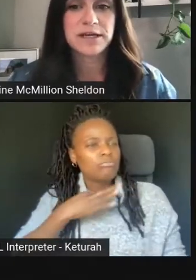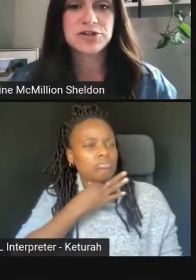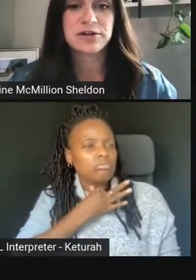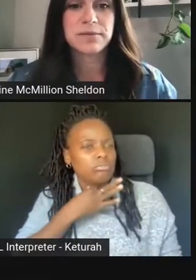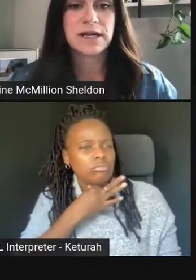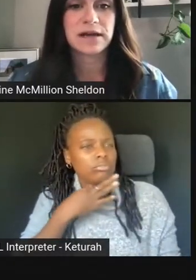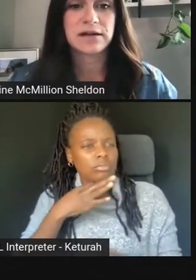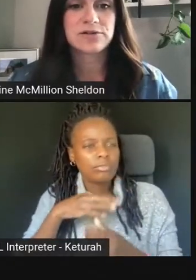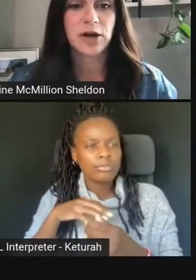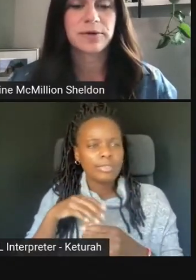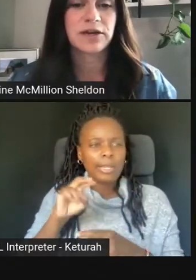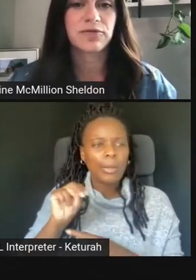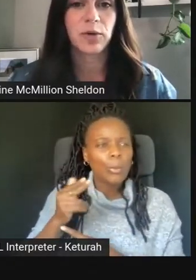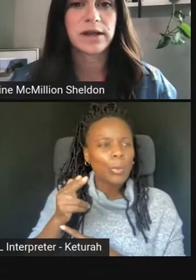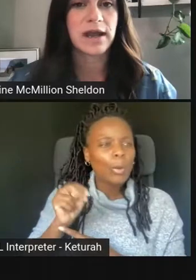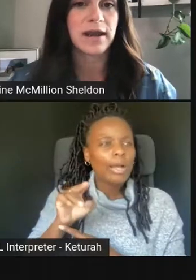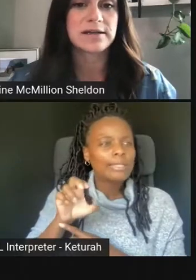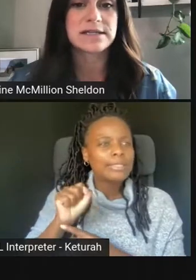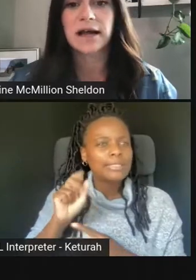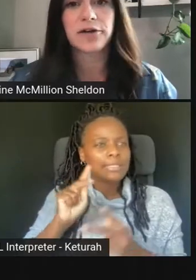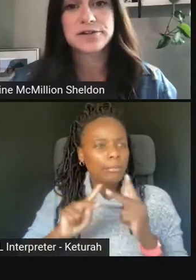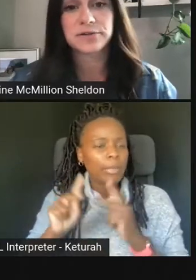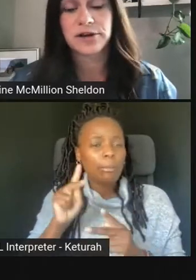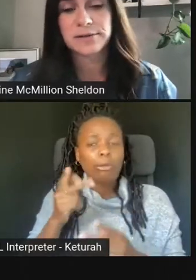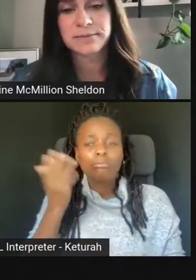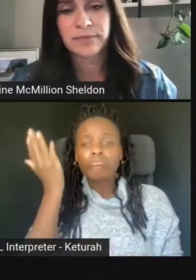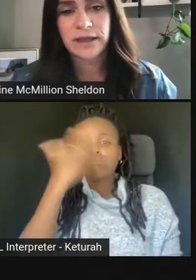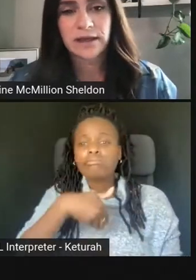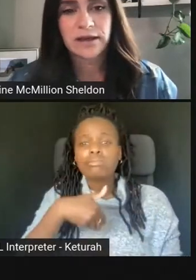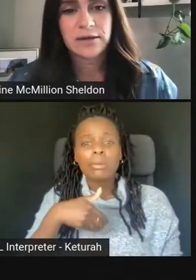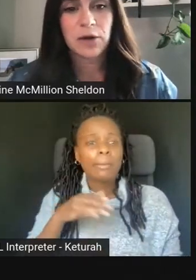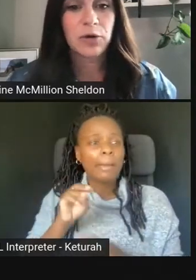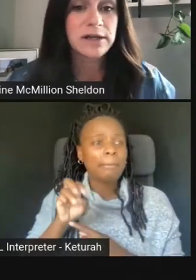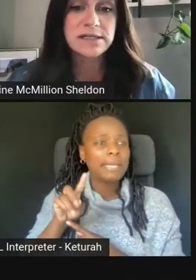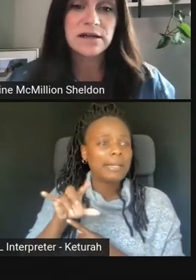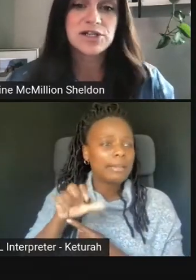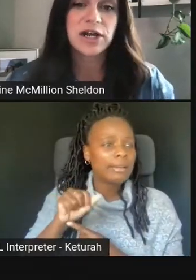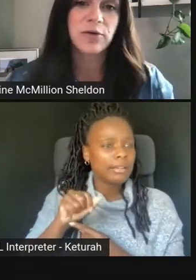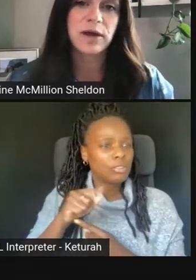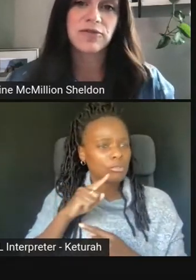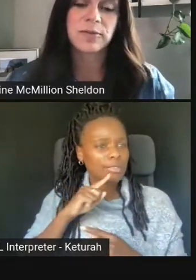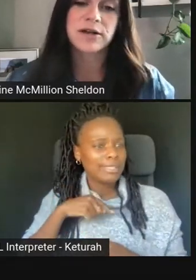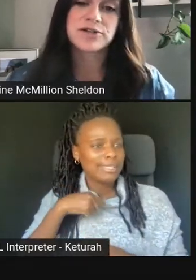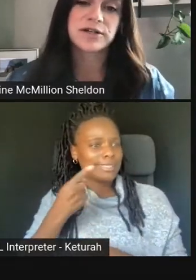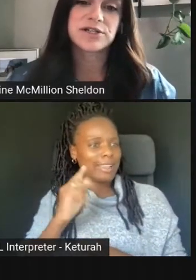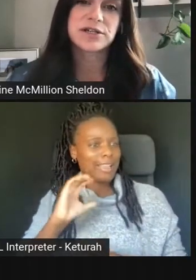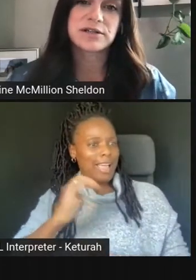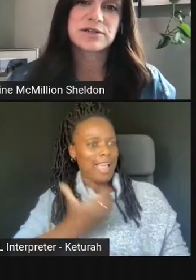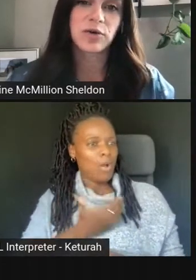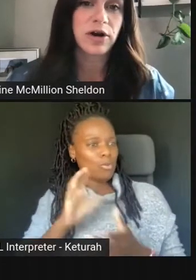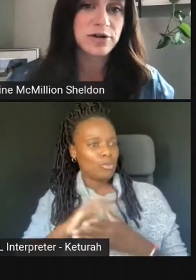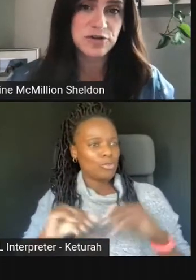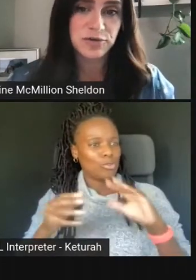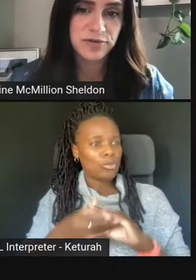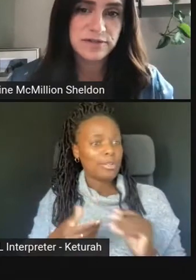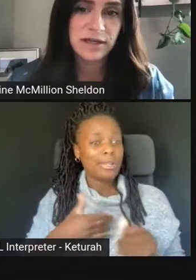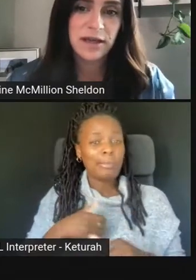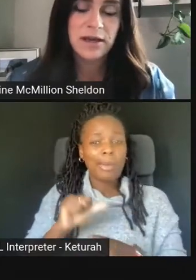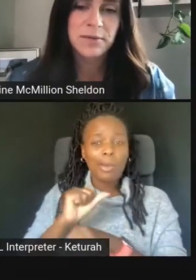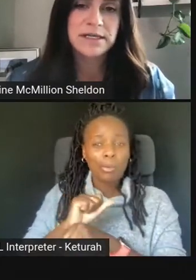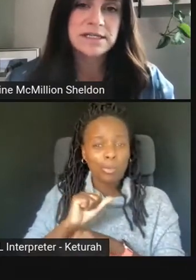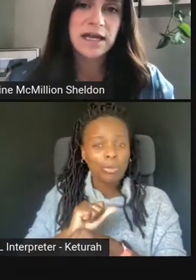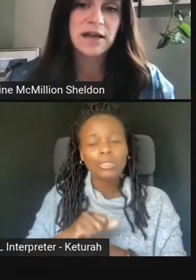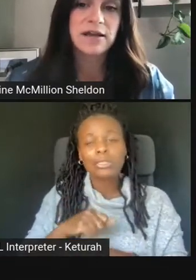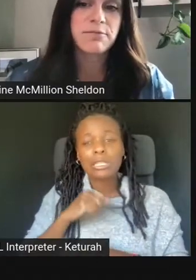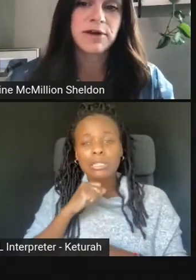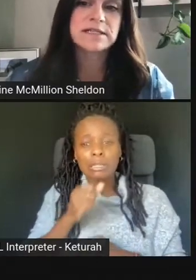by the mainstream media dropping in for one day to tell our story. My work does not shy away from contradictions or hard truths,